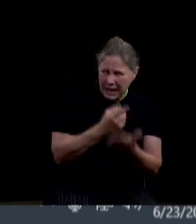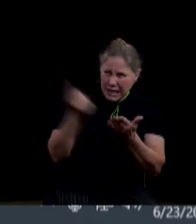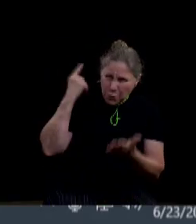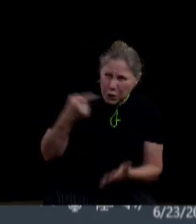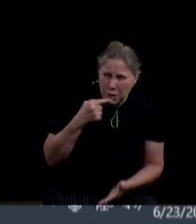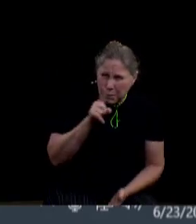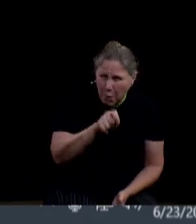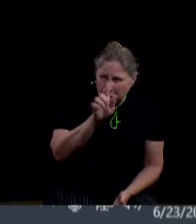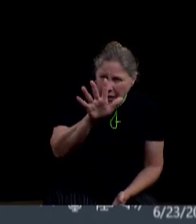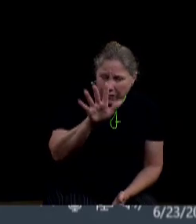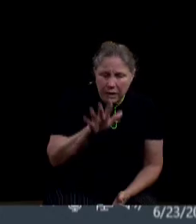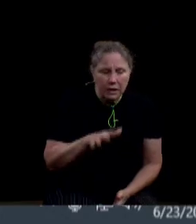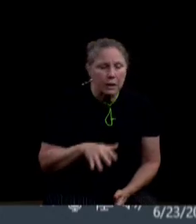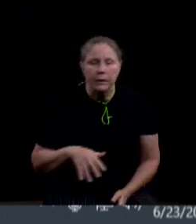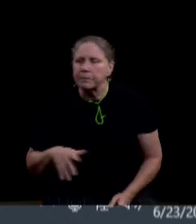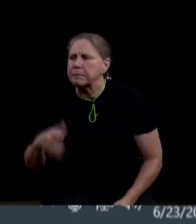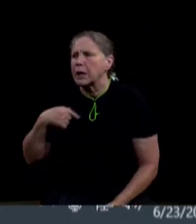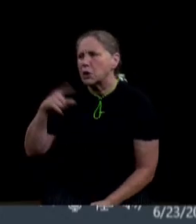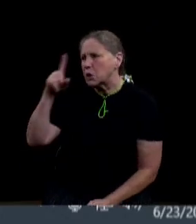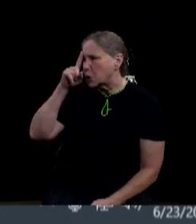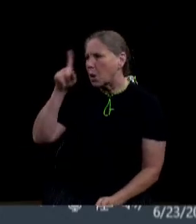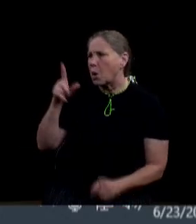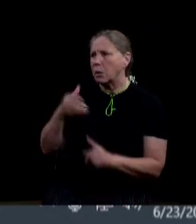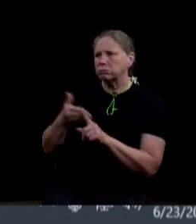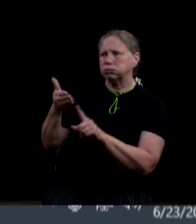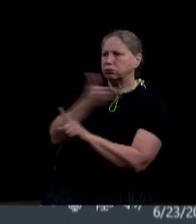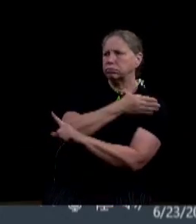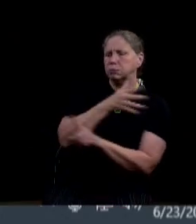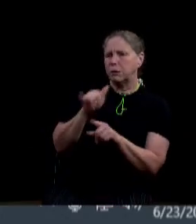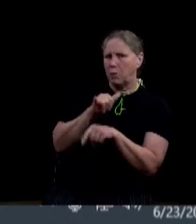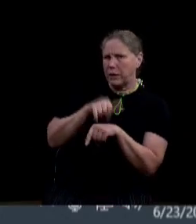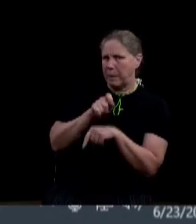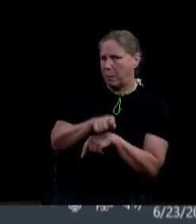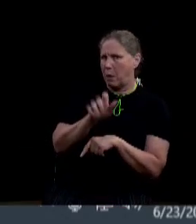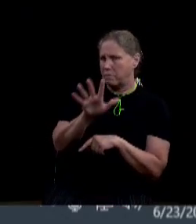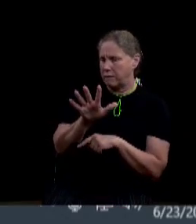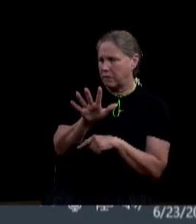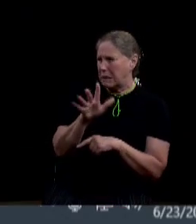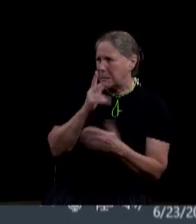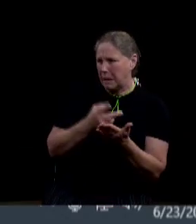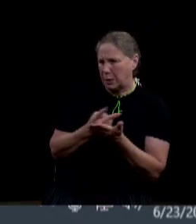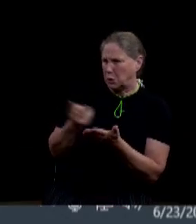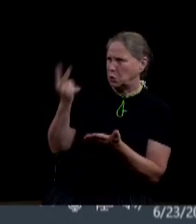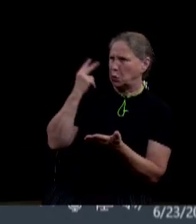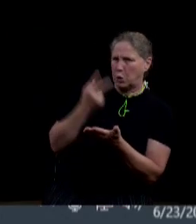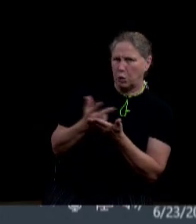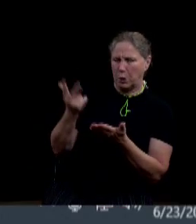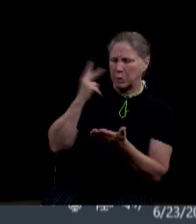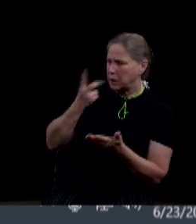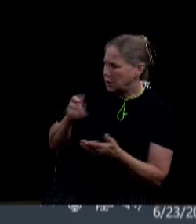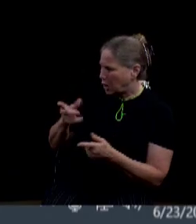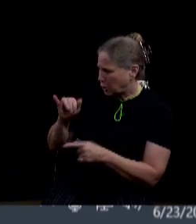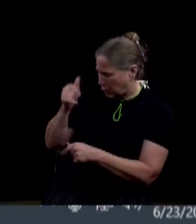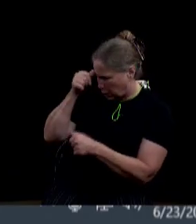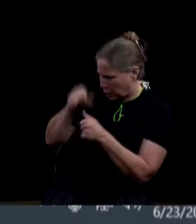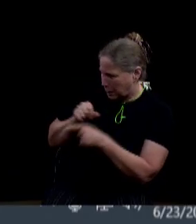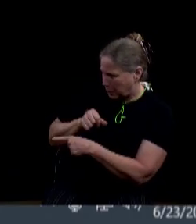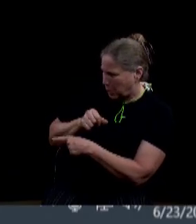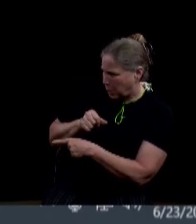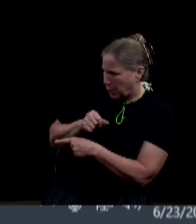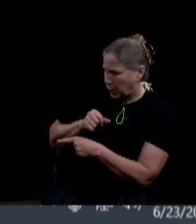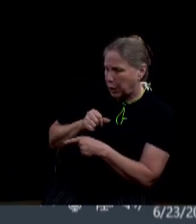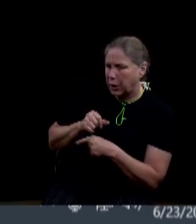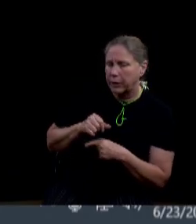than that when it was that low. It was maybe 2 or 3 weeks ago. Dr. Gray, do you have that information handy? Yeah, I do. Let me pull up the slide.